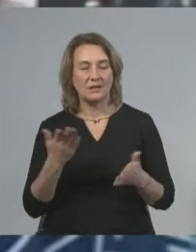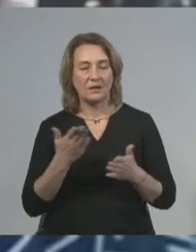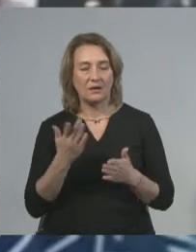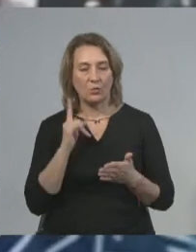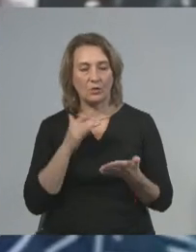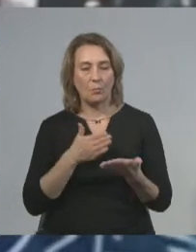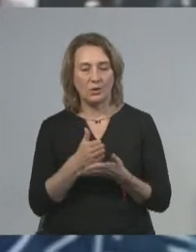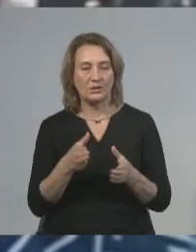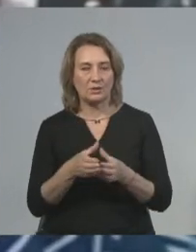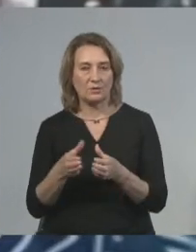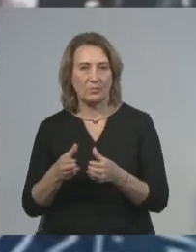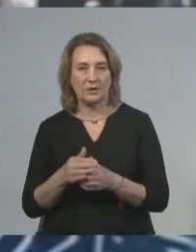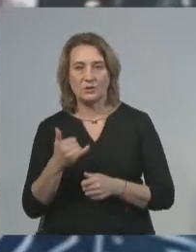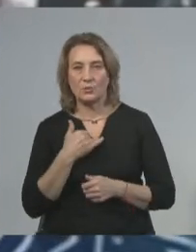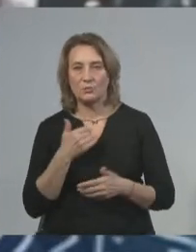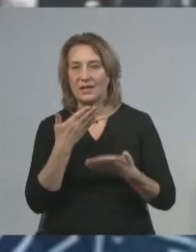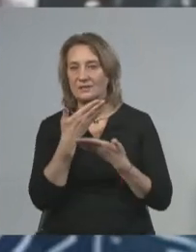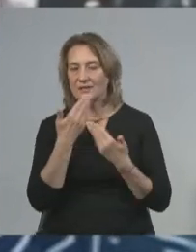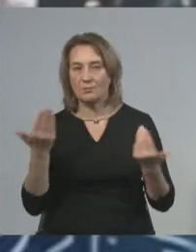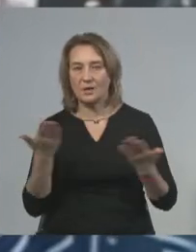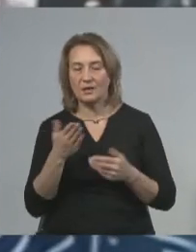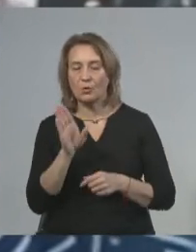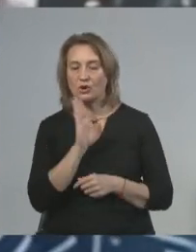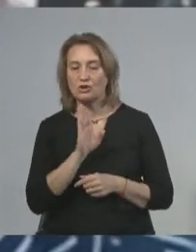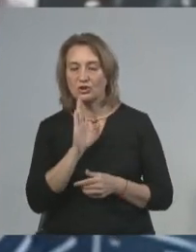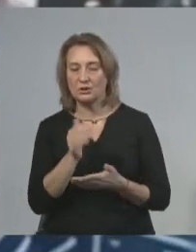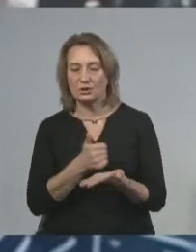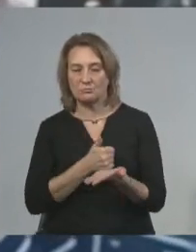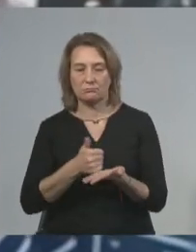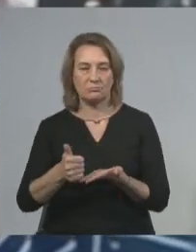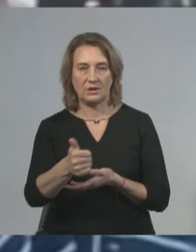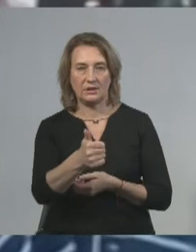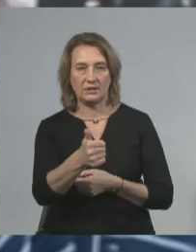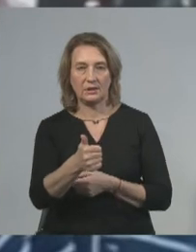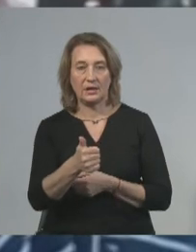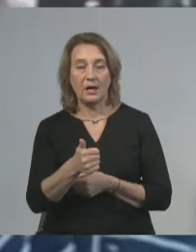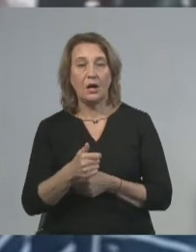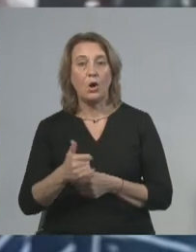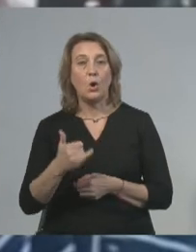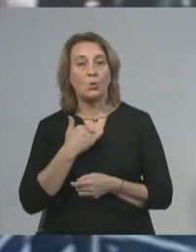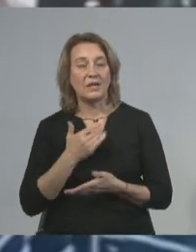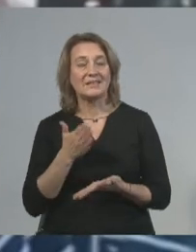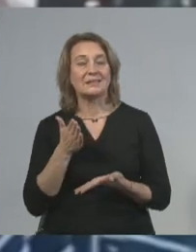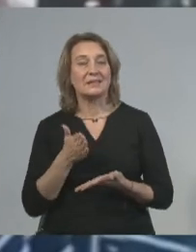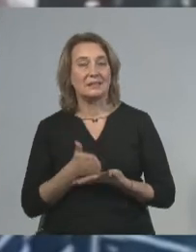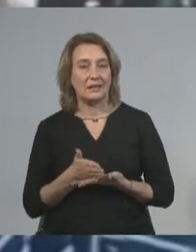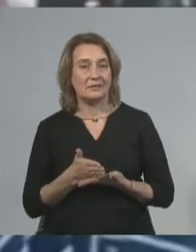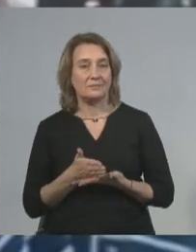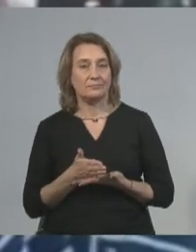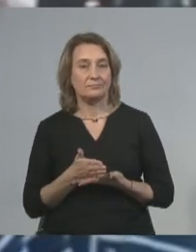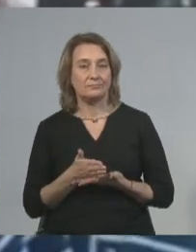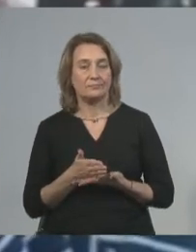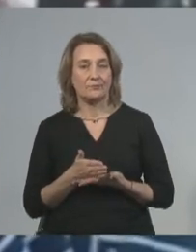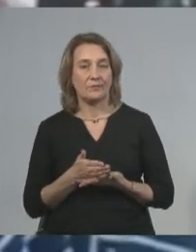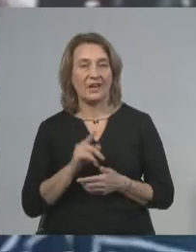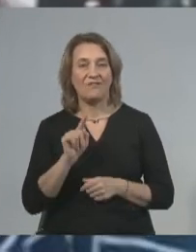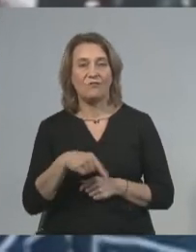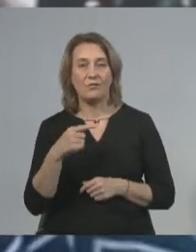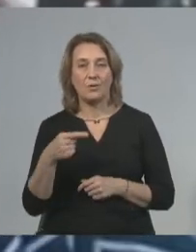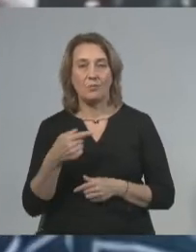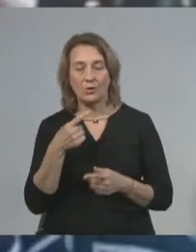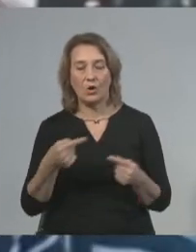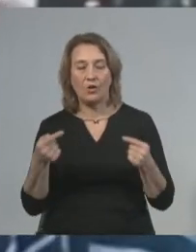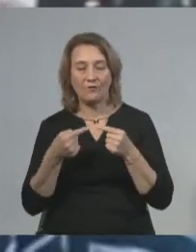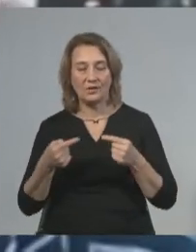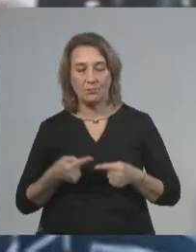this was very sad uh also we have a regulation that says uh that forty percent at least